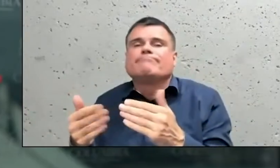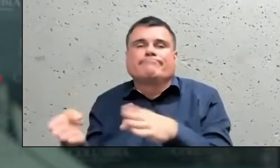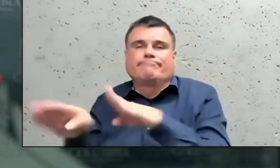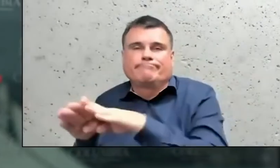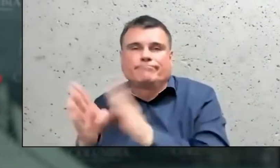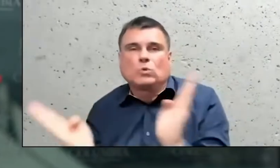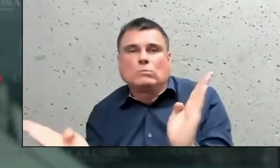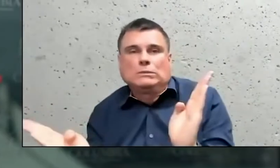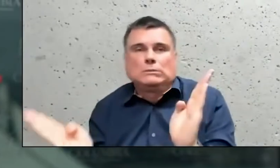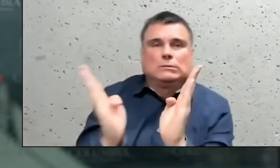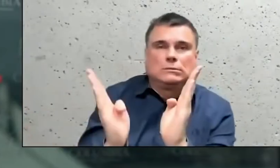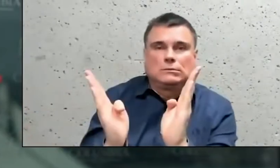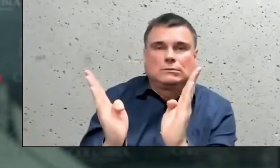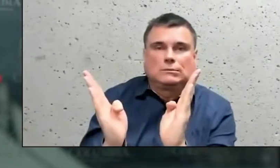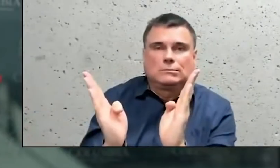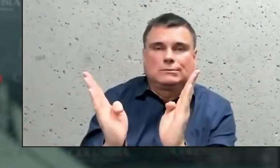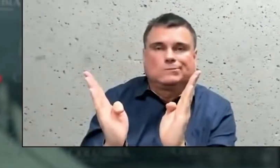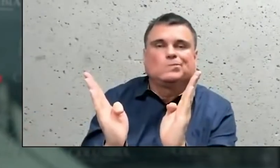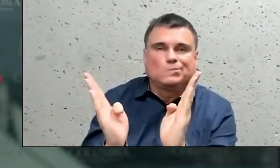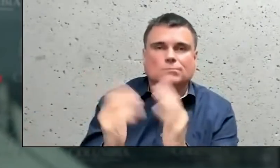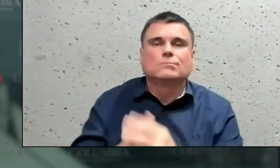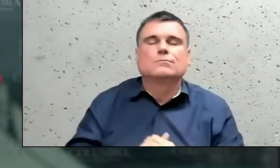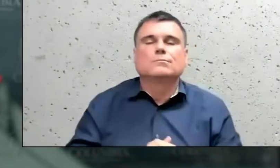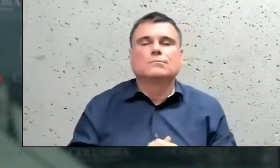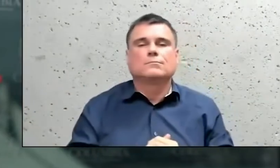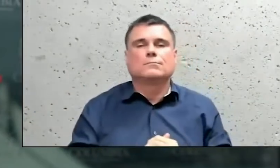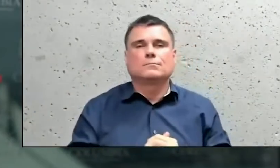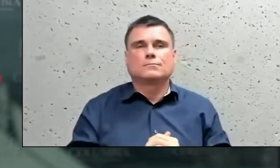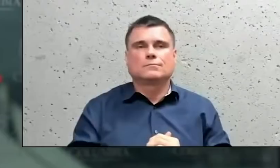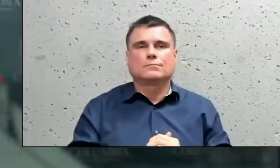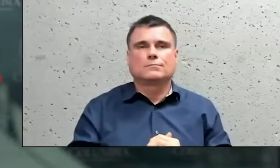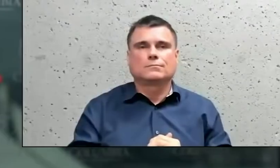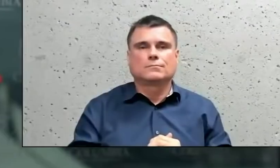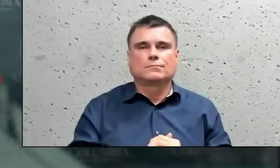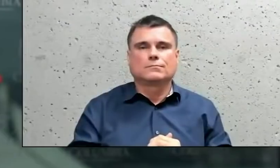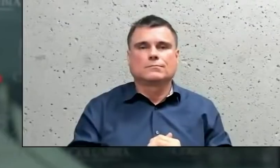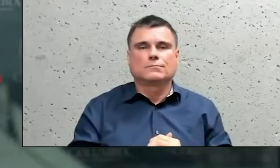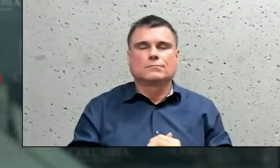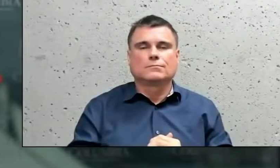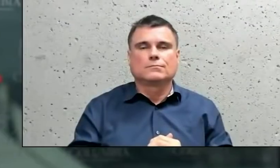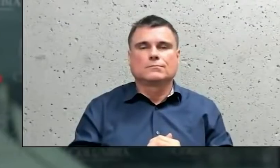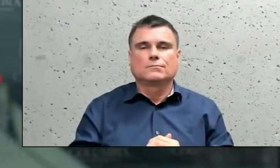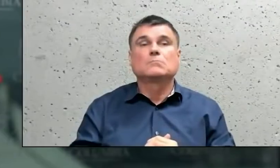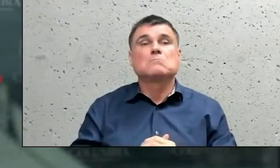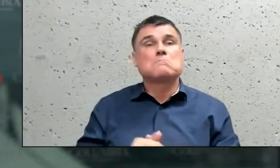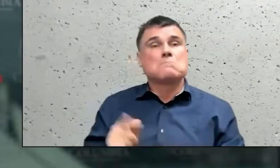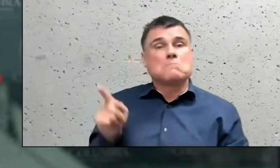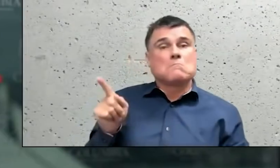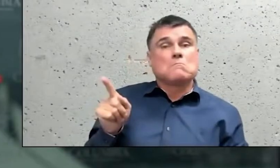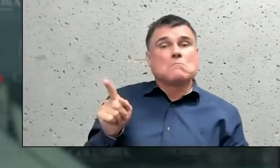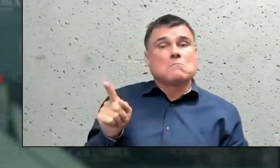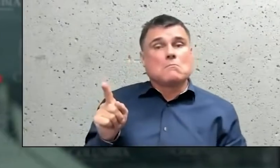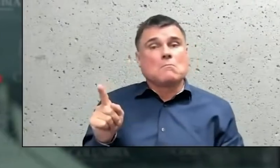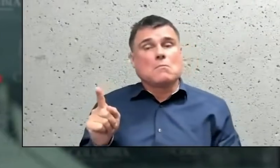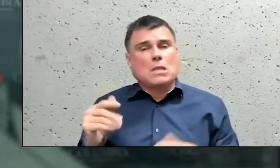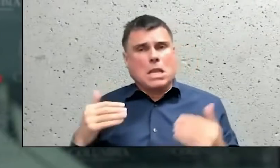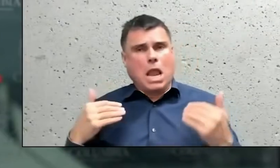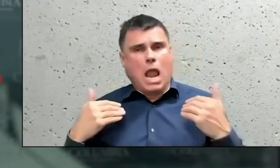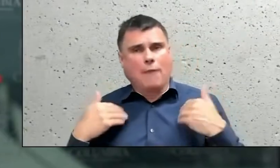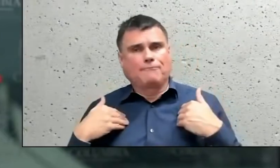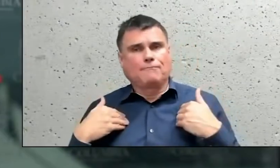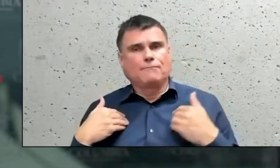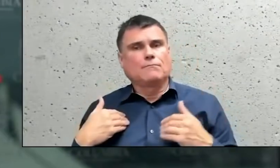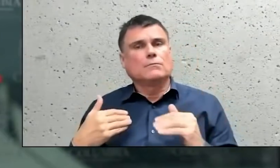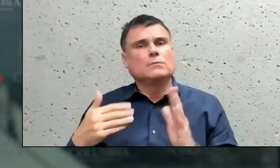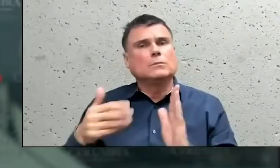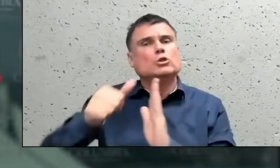reduced an additional 2 operating rooms, meaning that it is performing surgeries with 3 fewer operating rooms. Some surgeries continue to be postponed